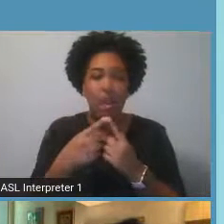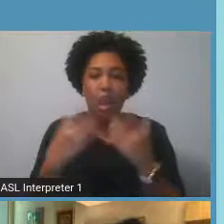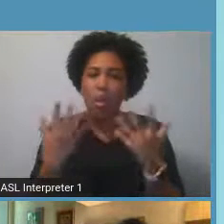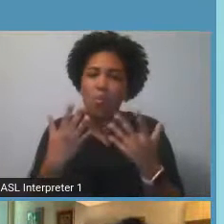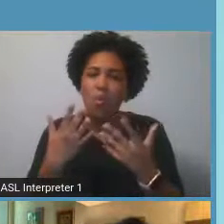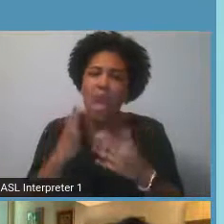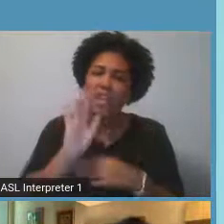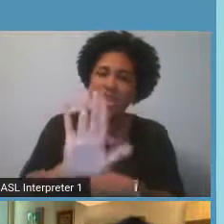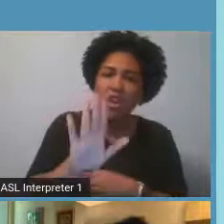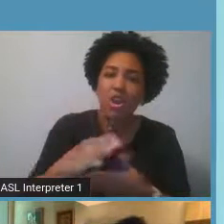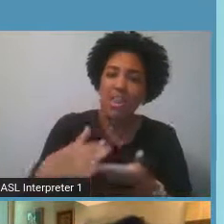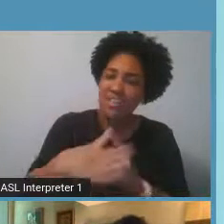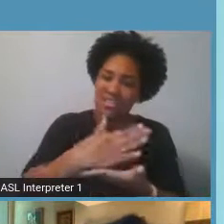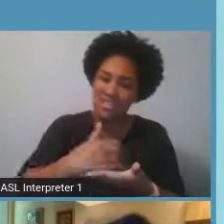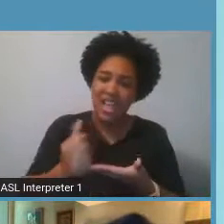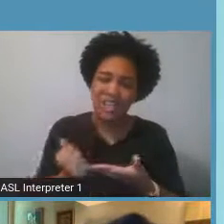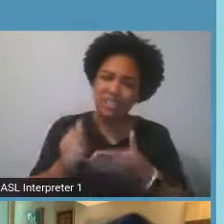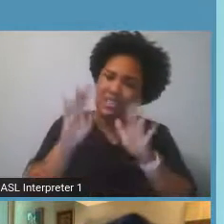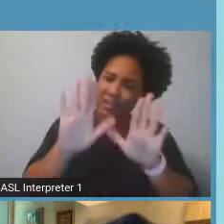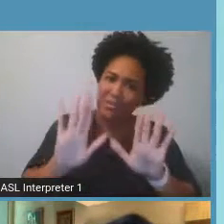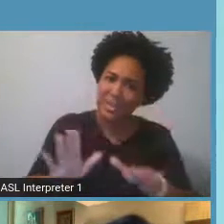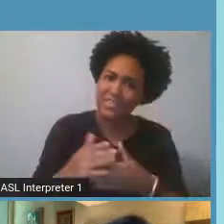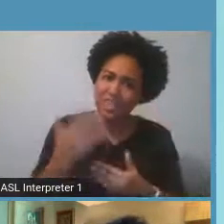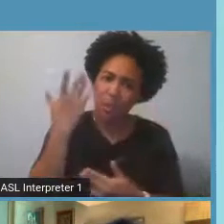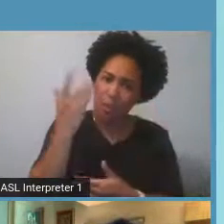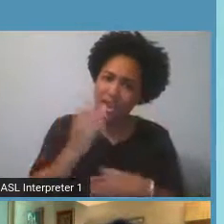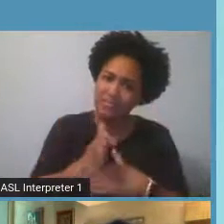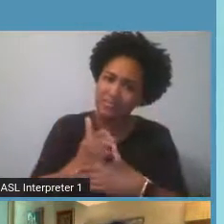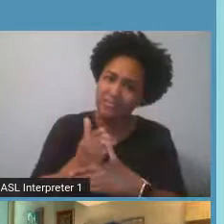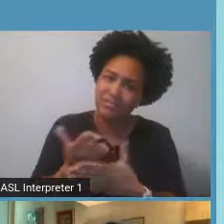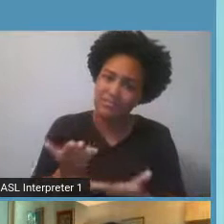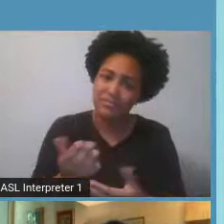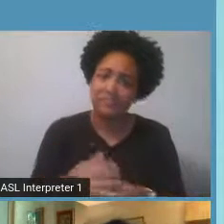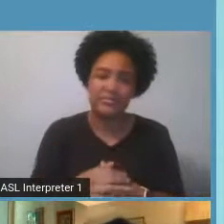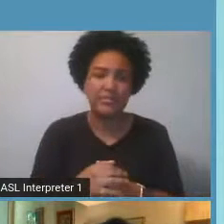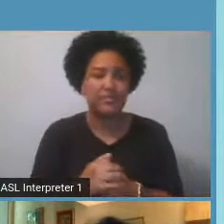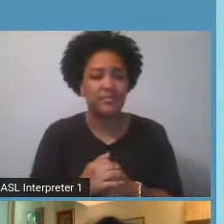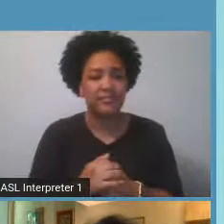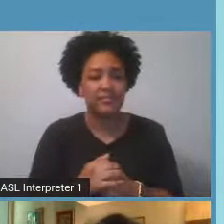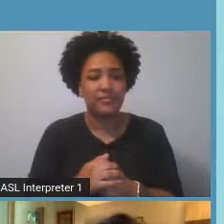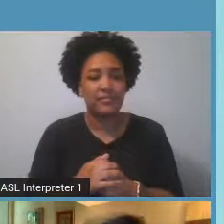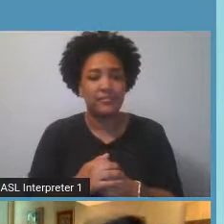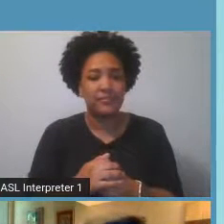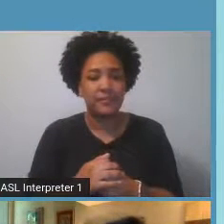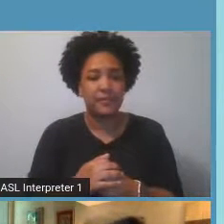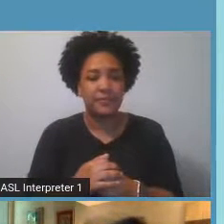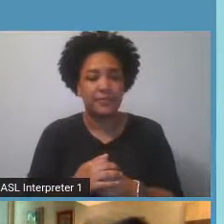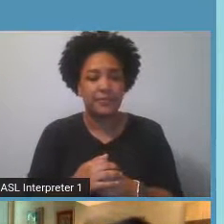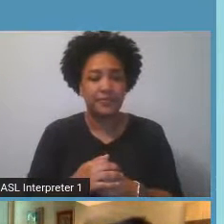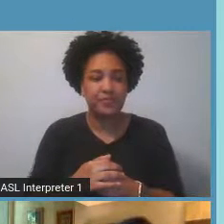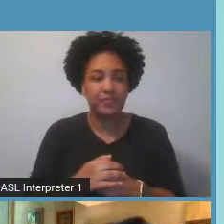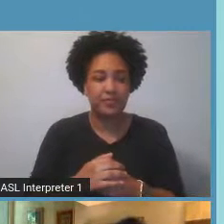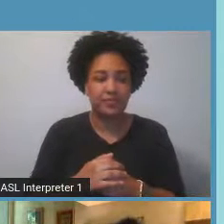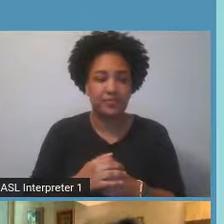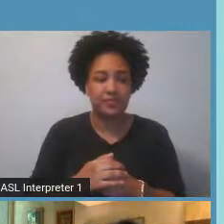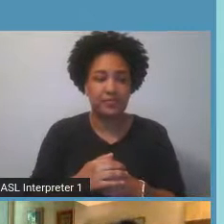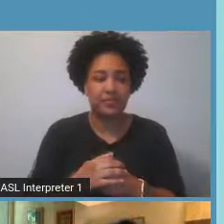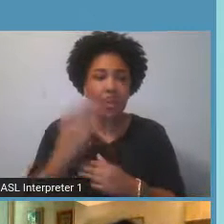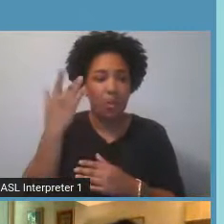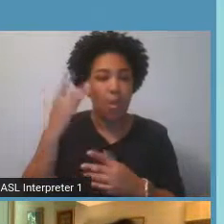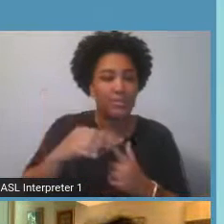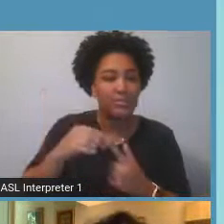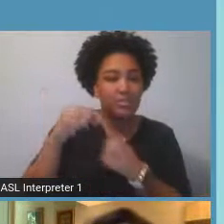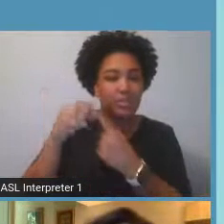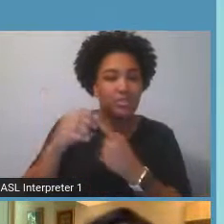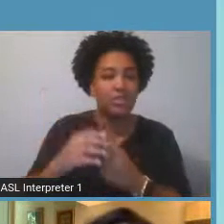so amazing that you have to share it? And do these materials support your research? Are